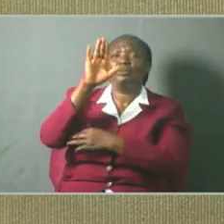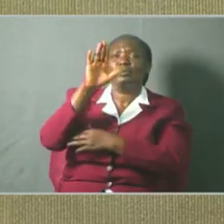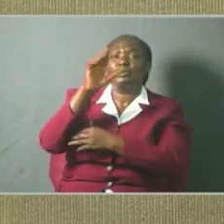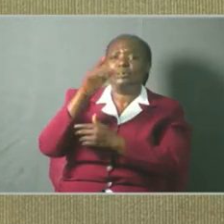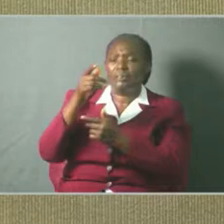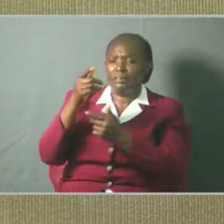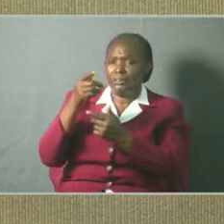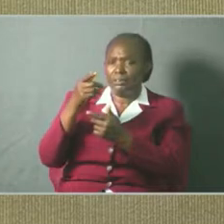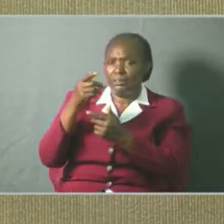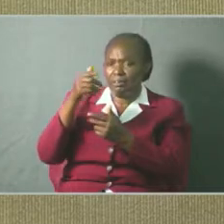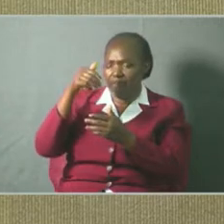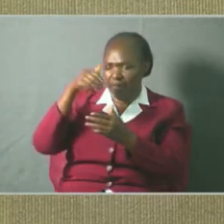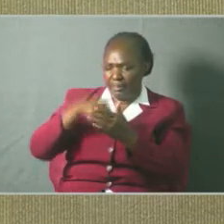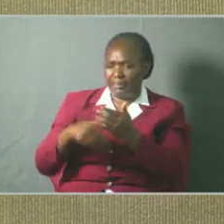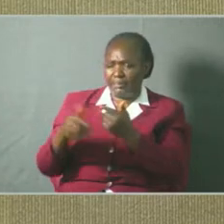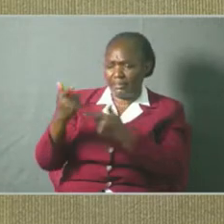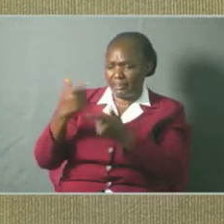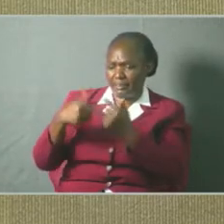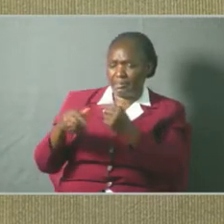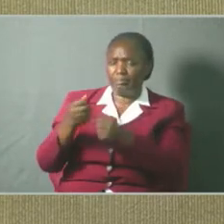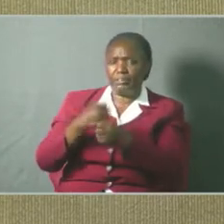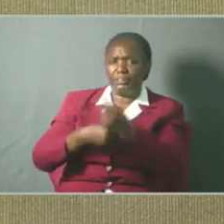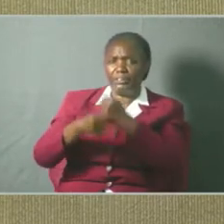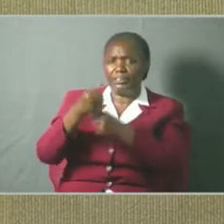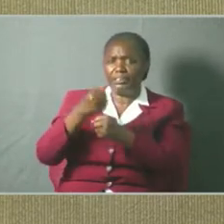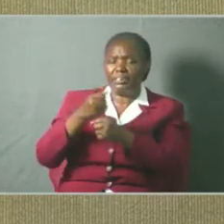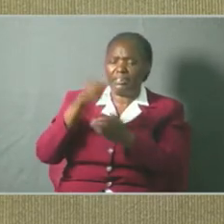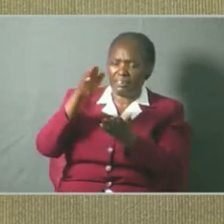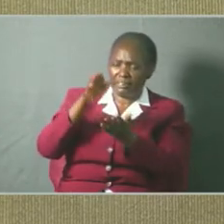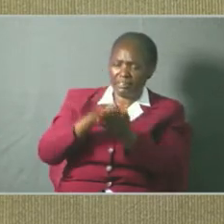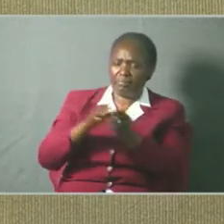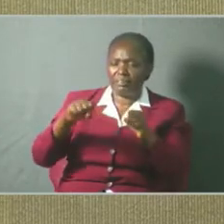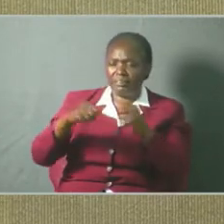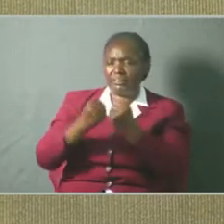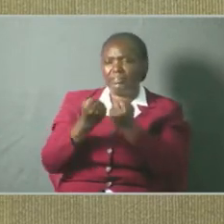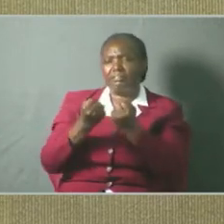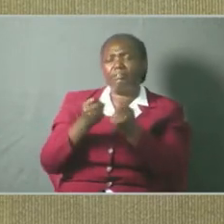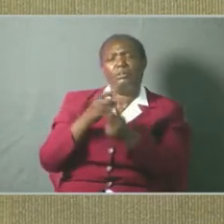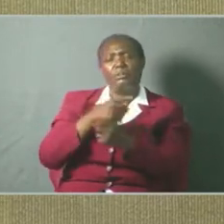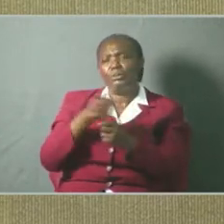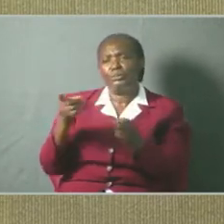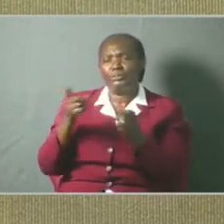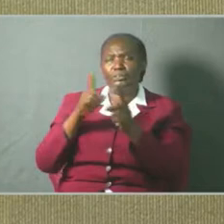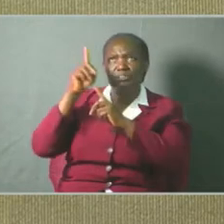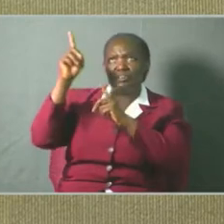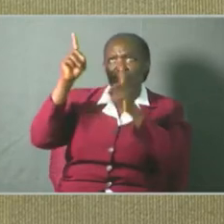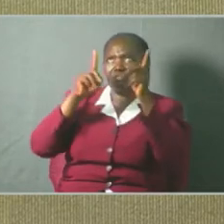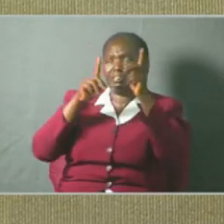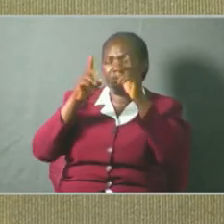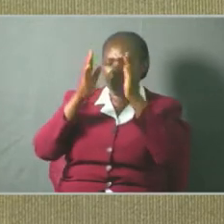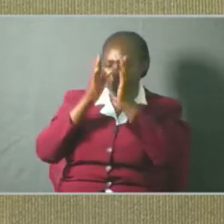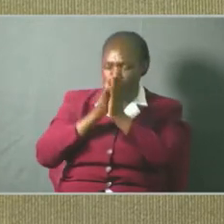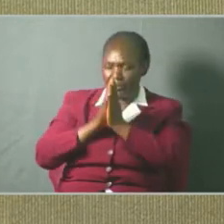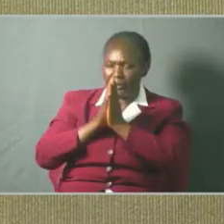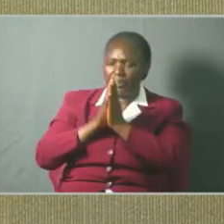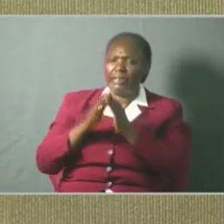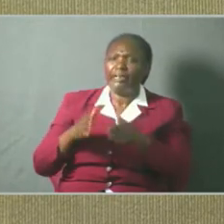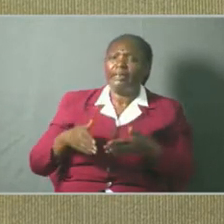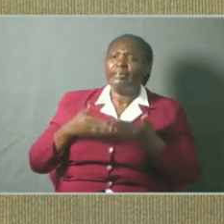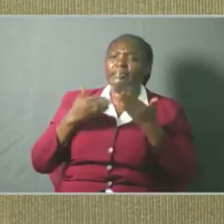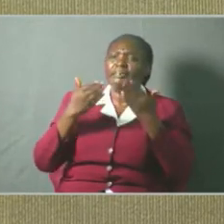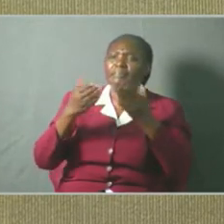times. Keep us safe now. Those who will be traveling, my Father, we pray that you'll give them safe